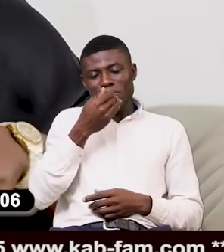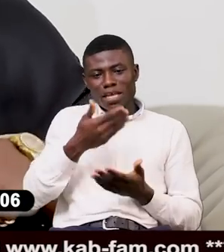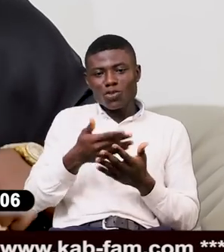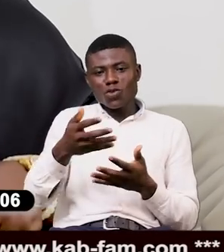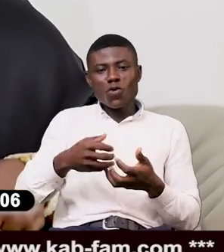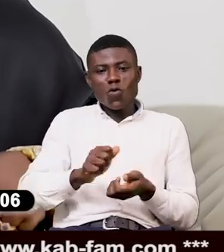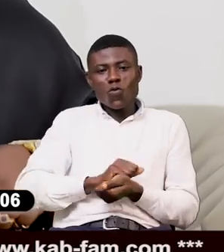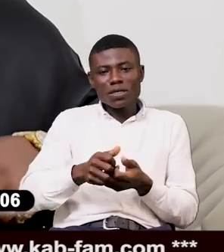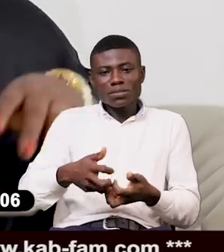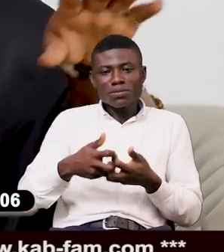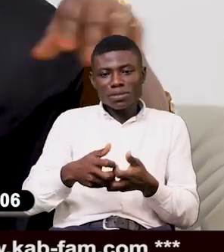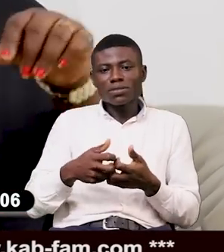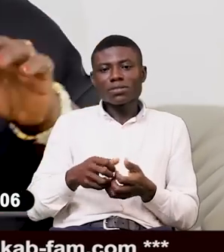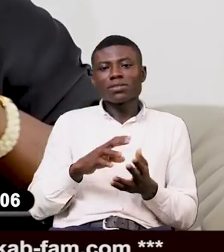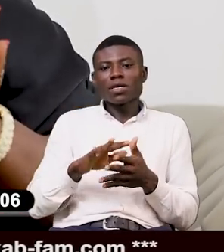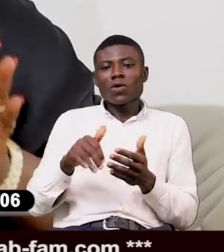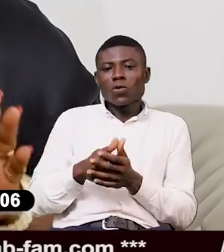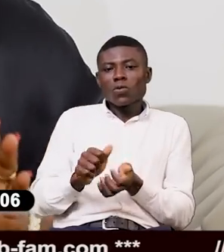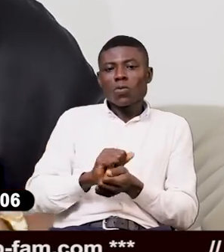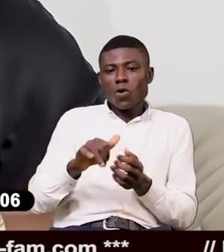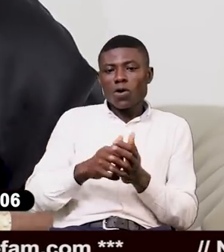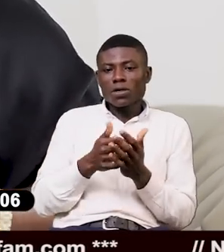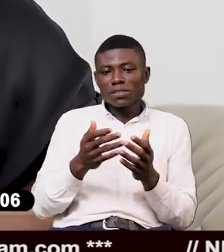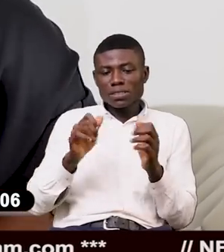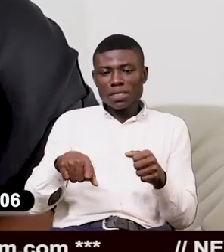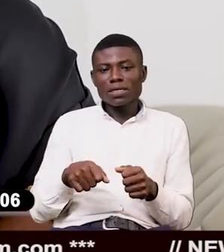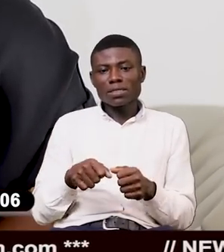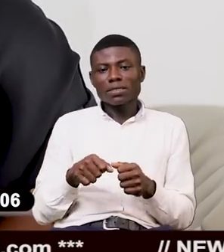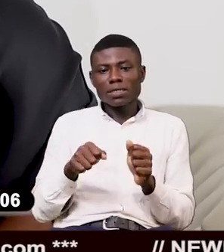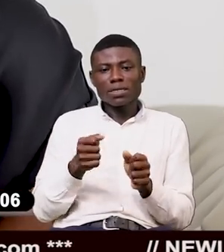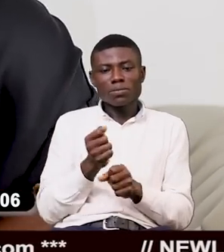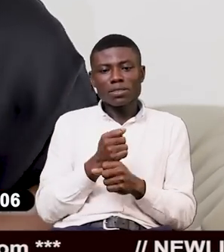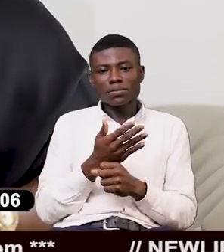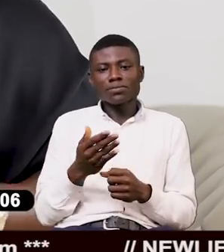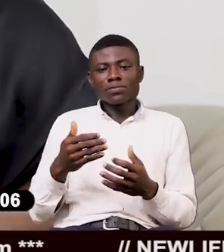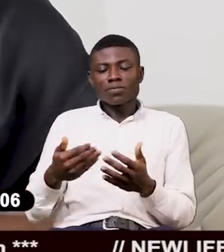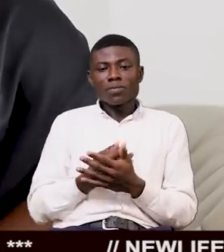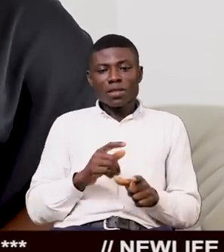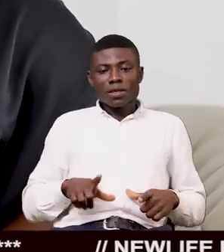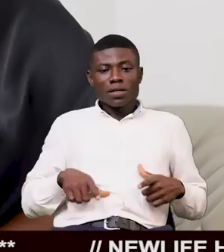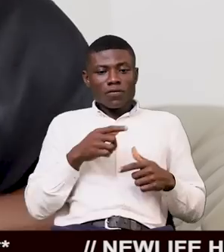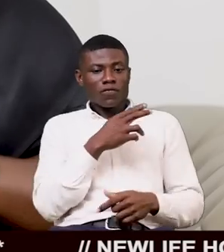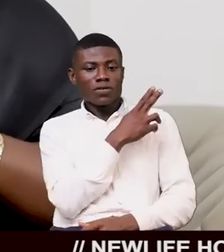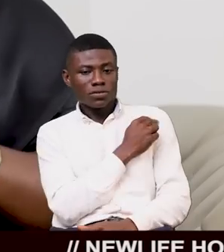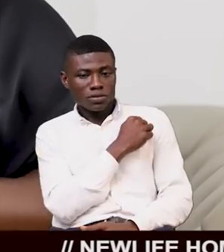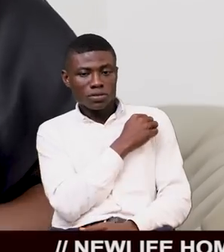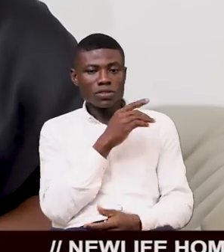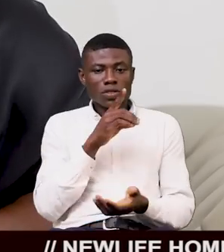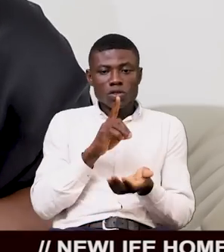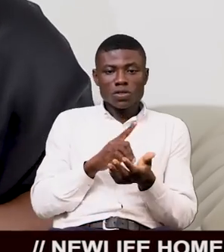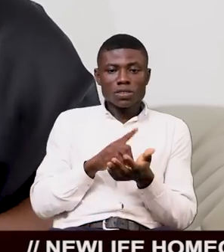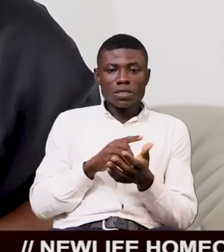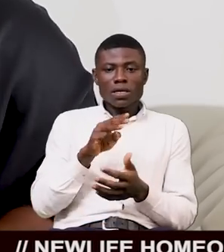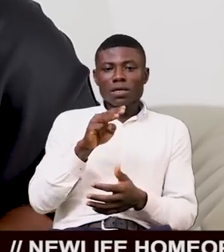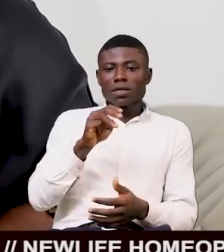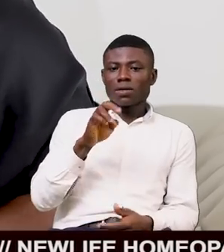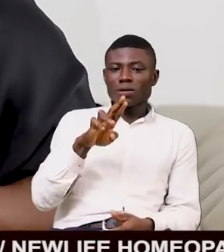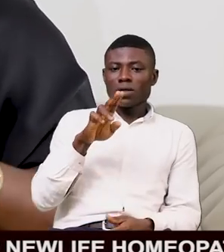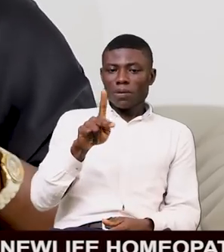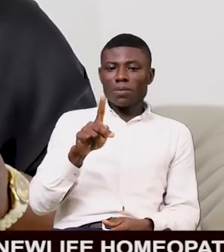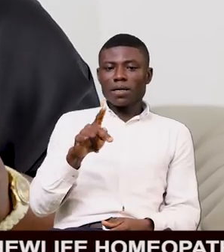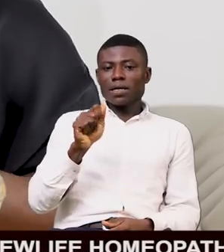A Bessie Chimu, would a hatta demo cray wo. New Life Homeopathy, Dr. Market J, anything New Life